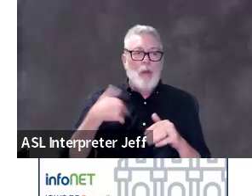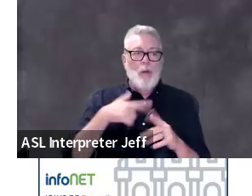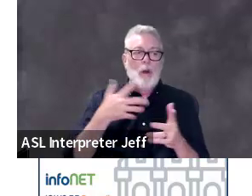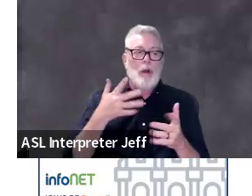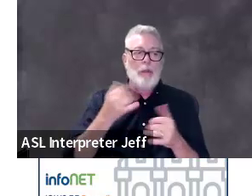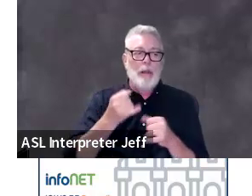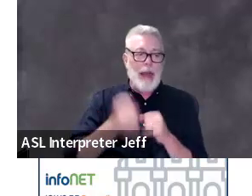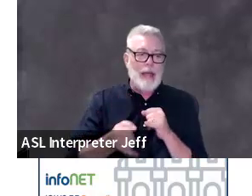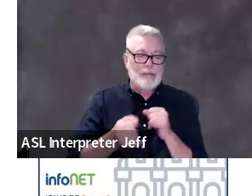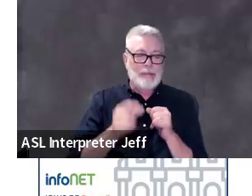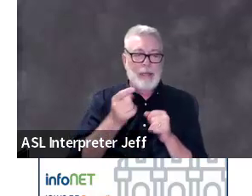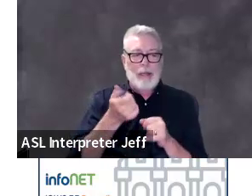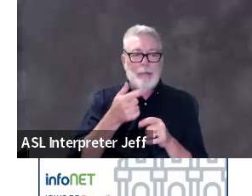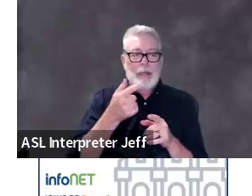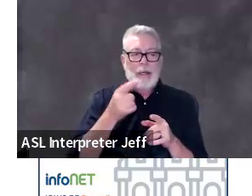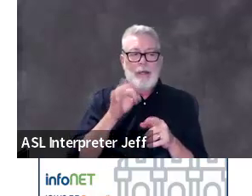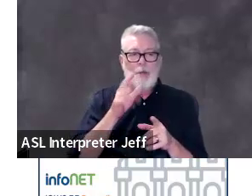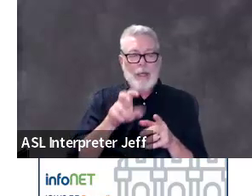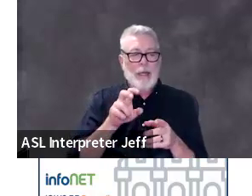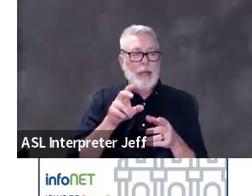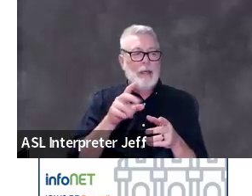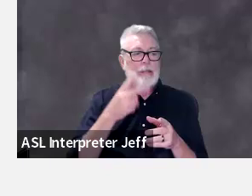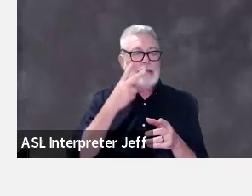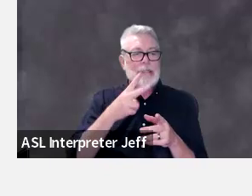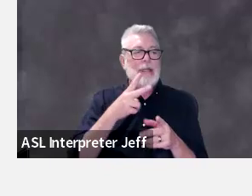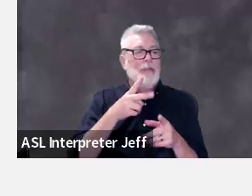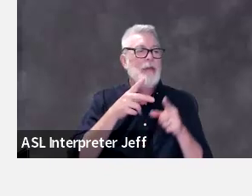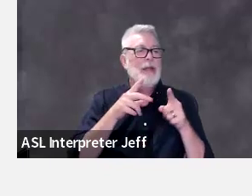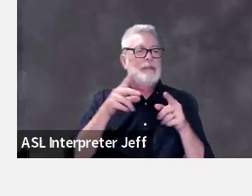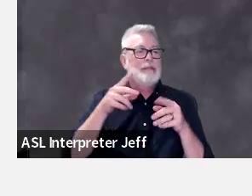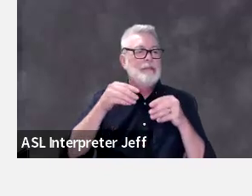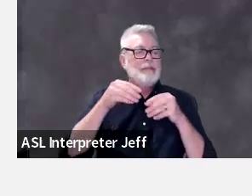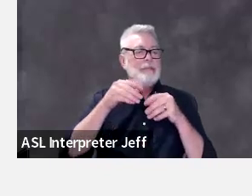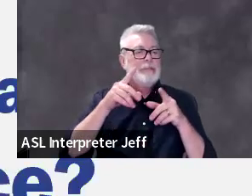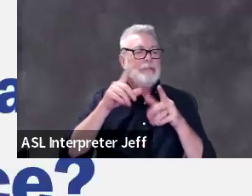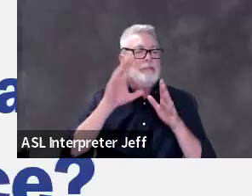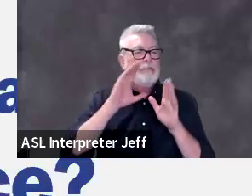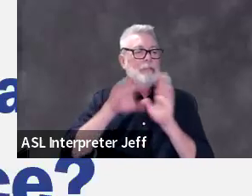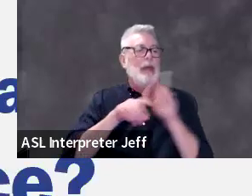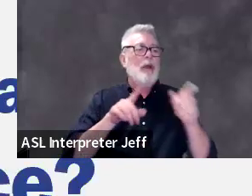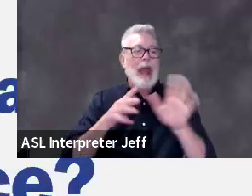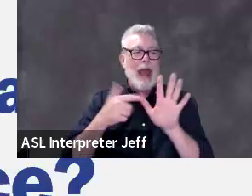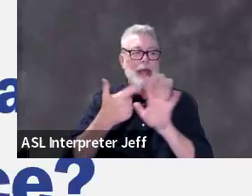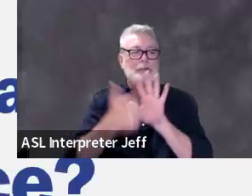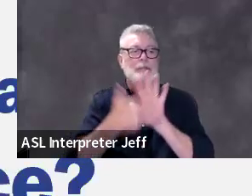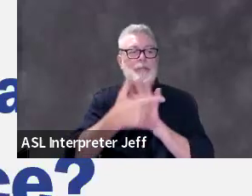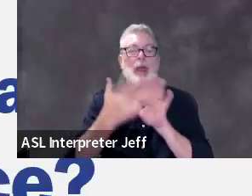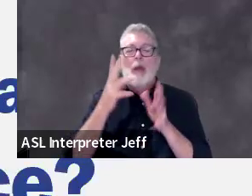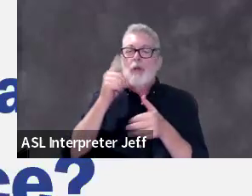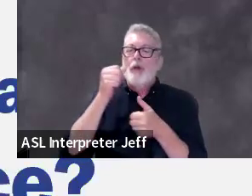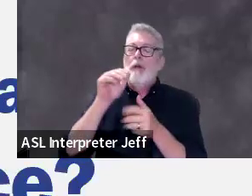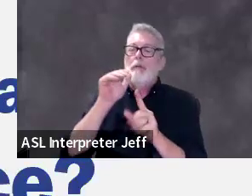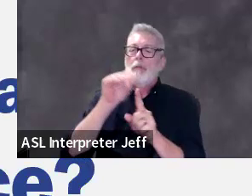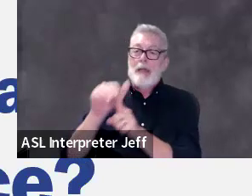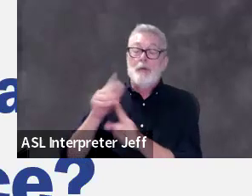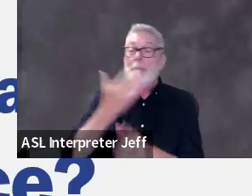but if we can just go to that hand diagram, I just want to remind everybody that the best time